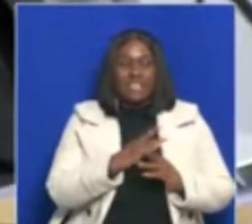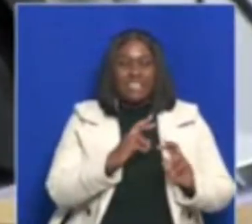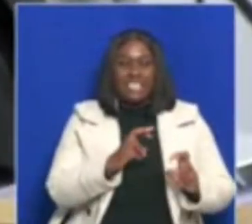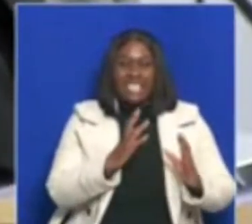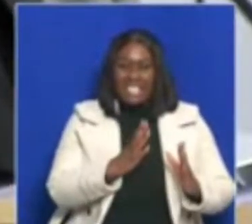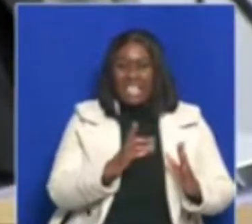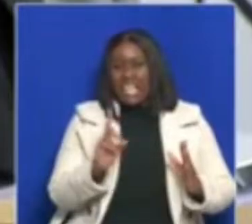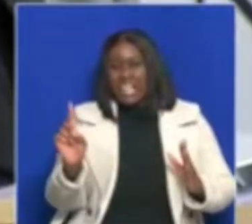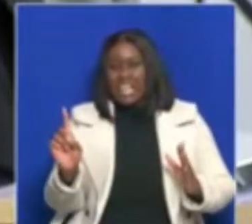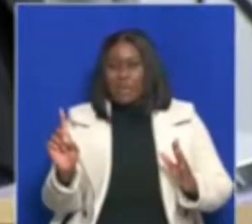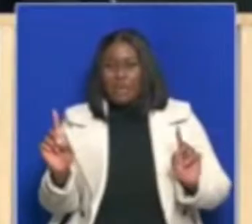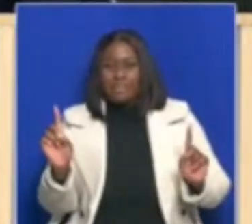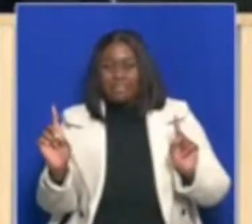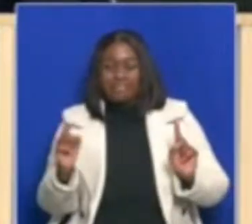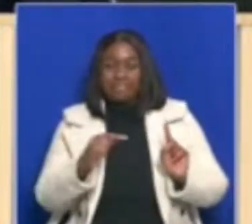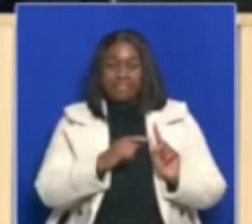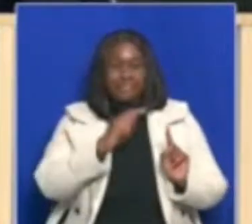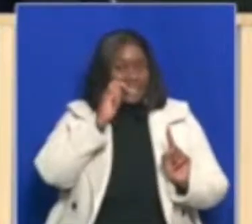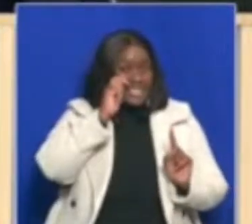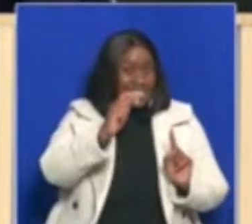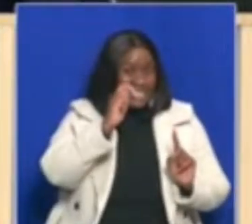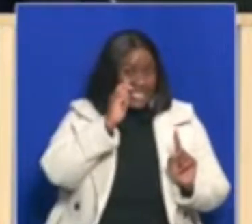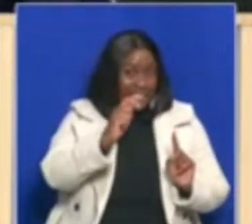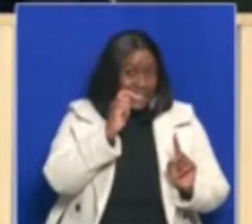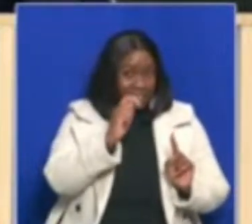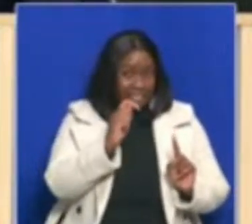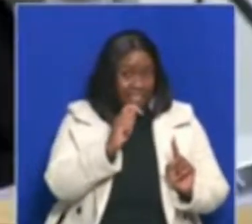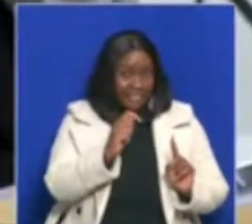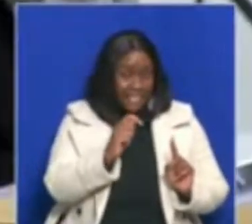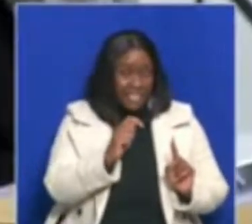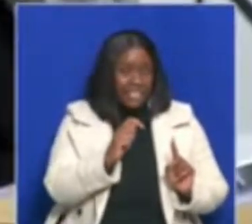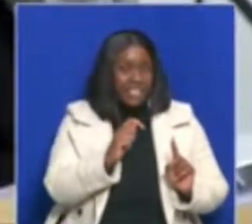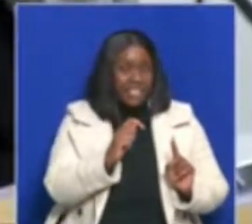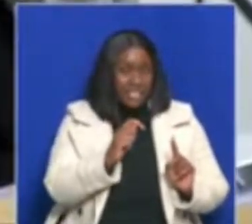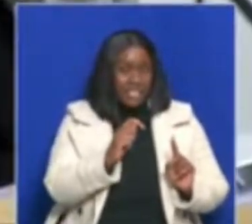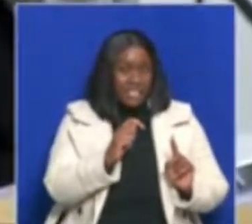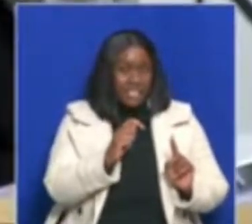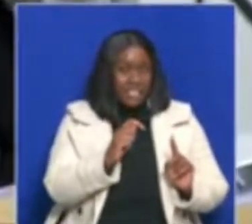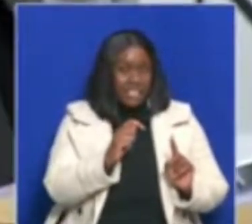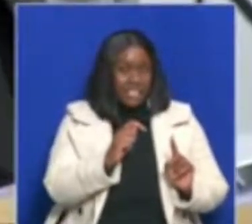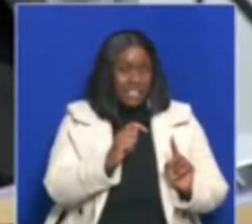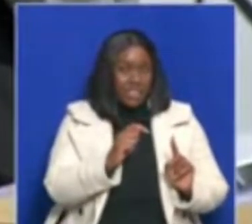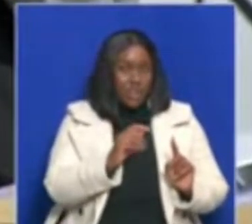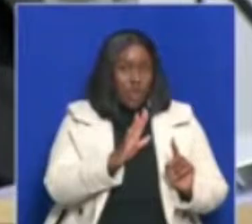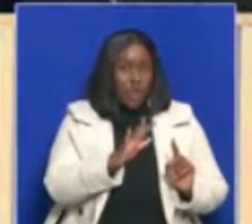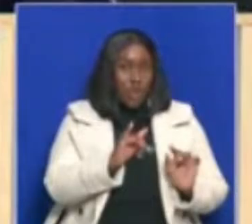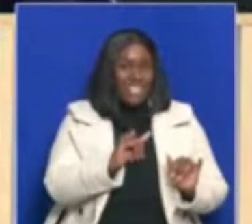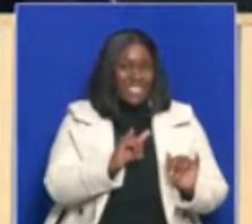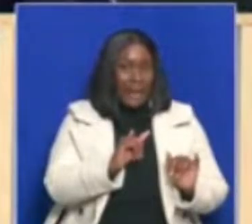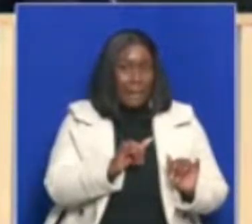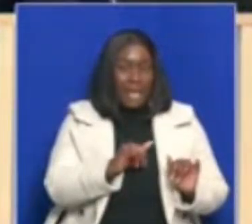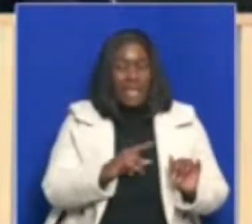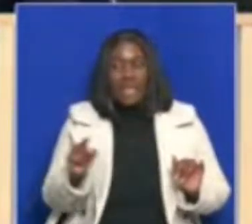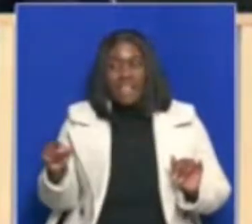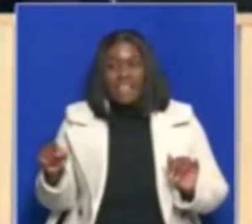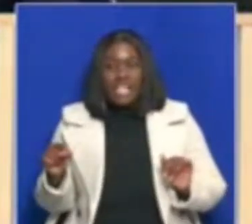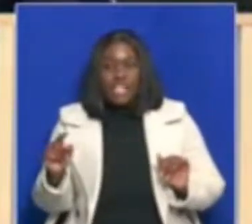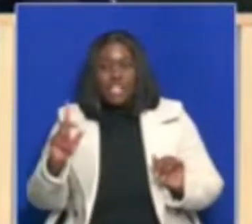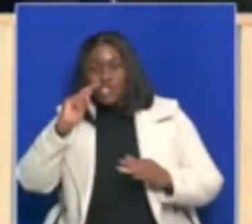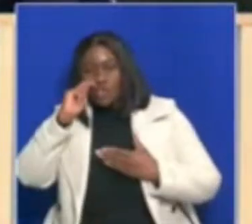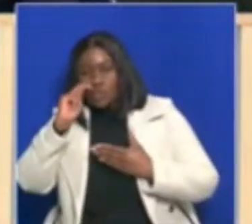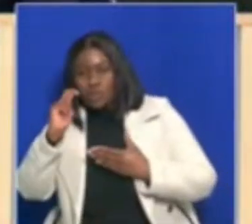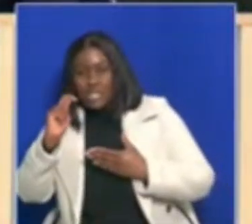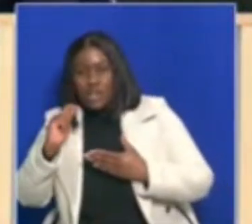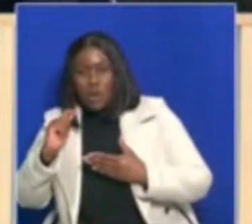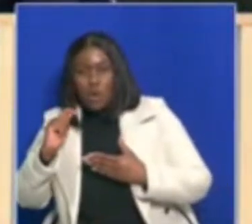on standby. Detective on standby, and I think you mentioned... And you get the duty officer on standby. Duty officer. Yes. You said when